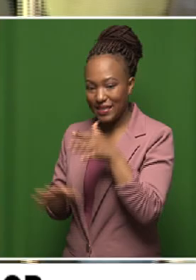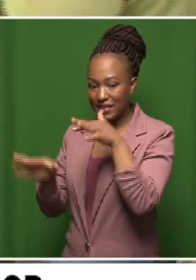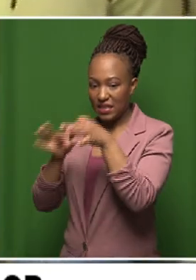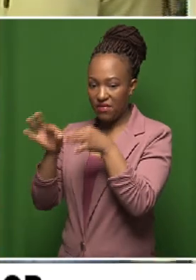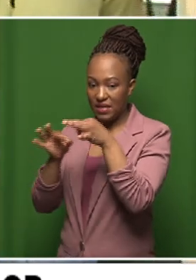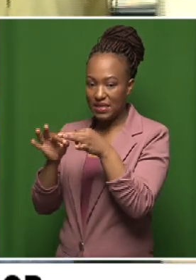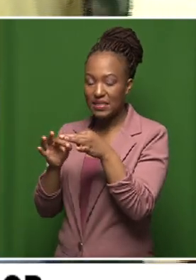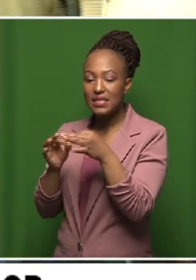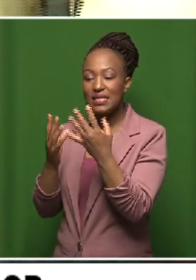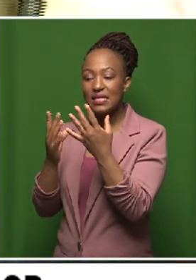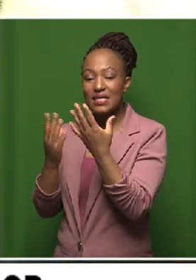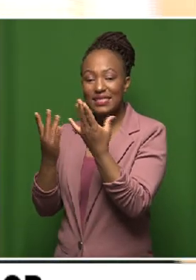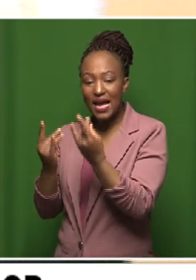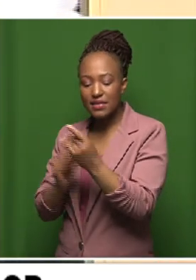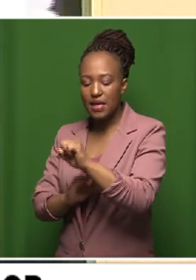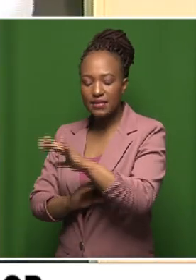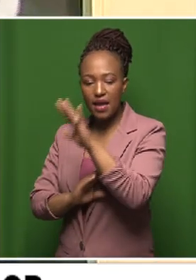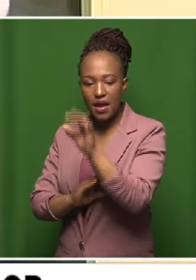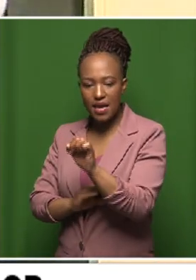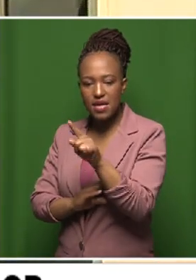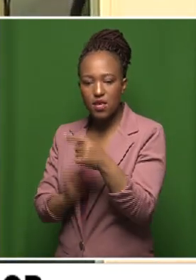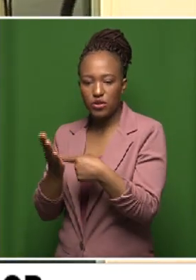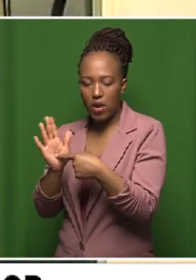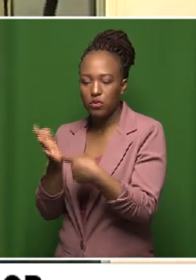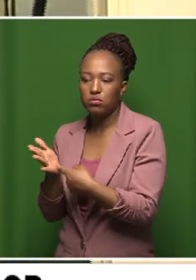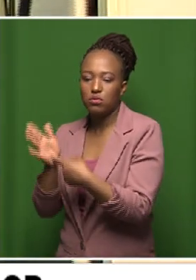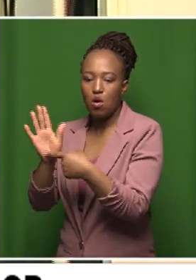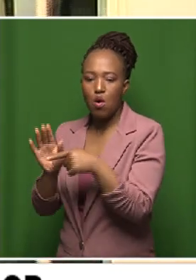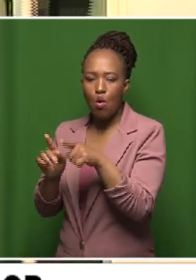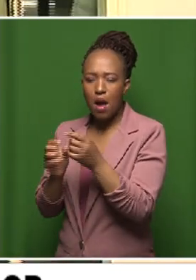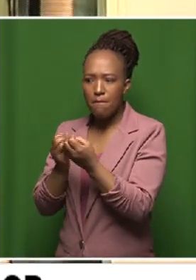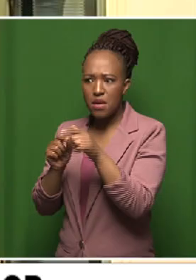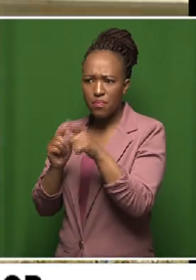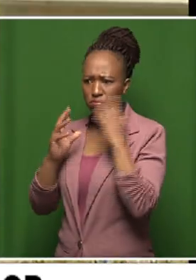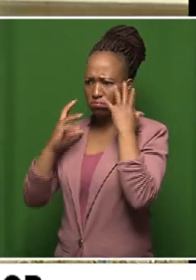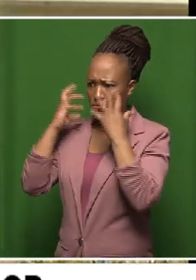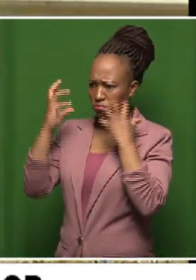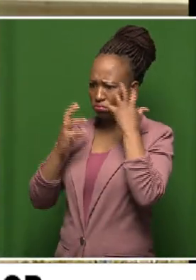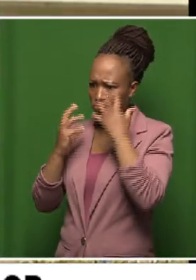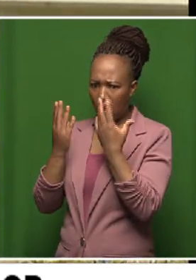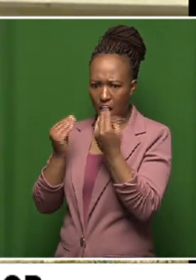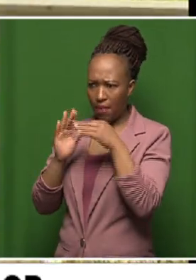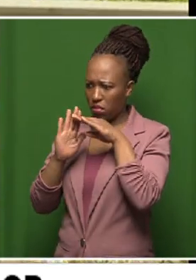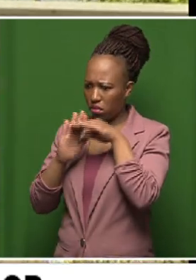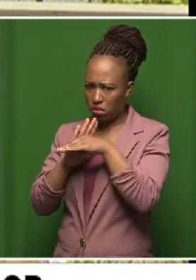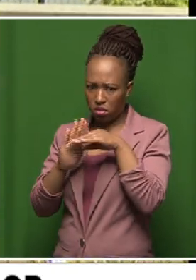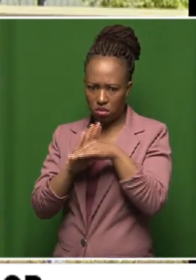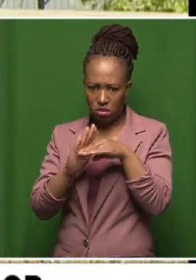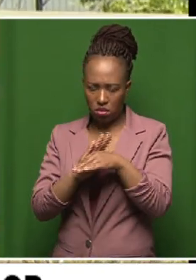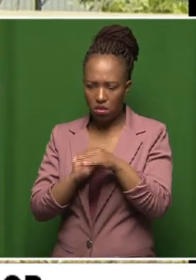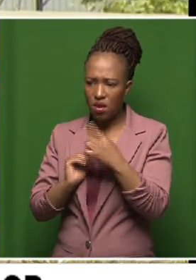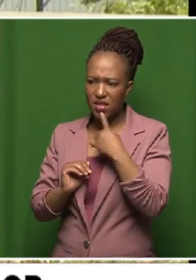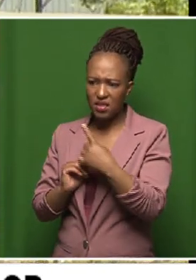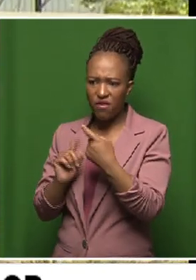SA were trying to put across, because there was so much confusion amongst people when they looked at that decline in the number, you know, saying